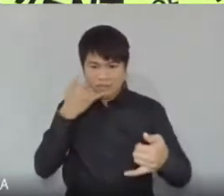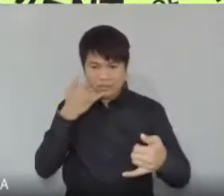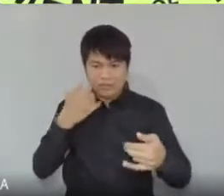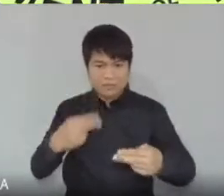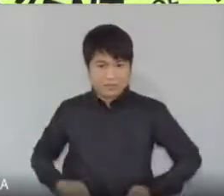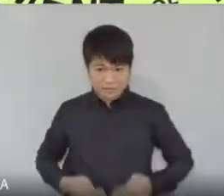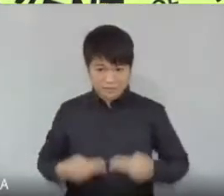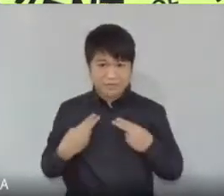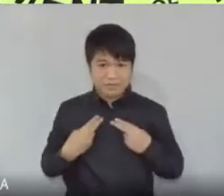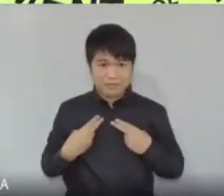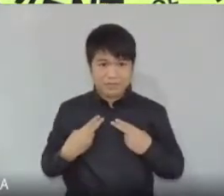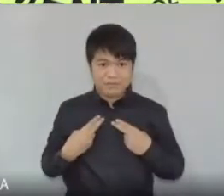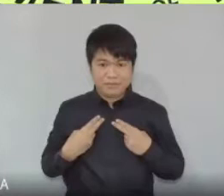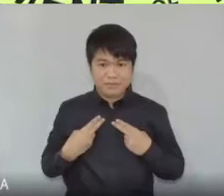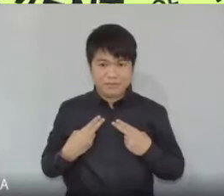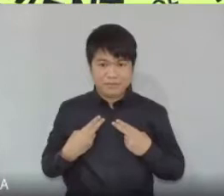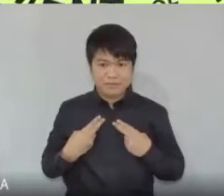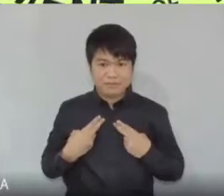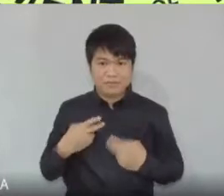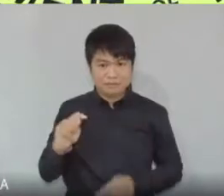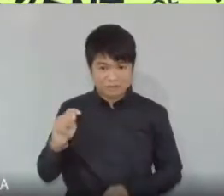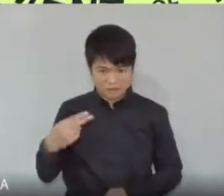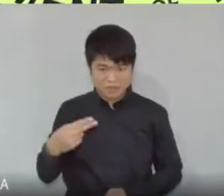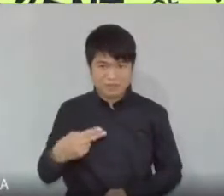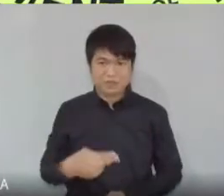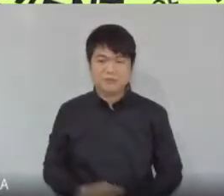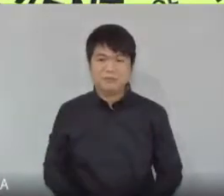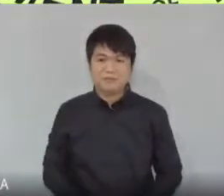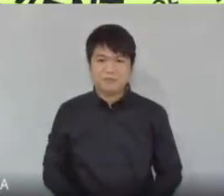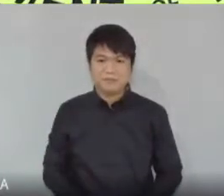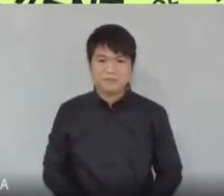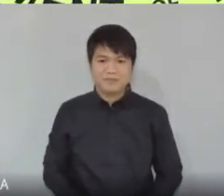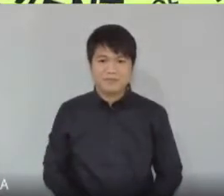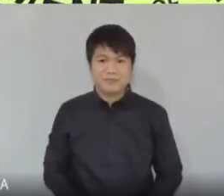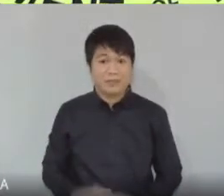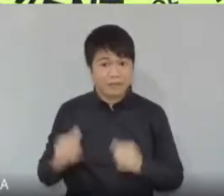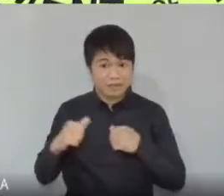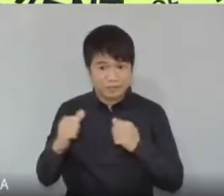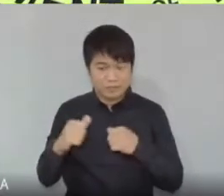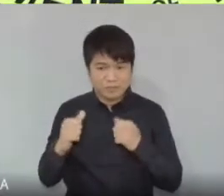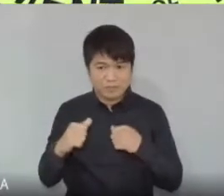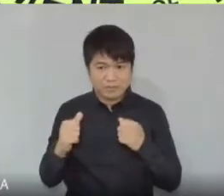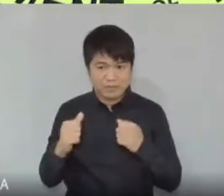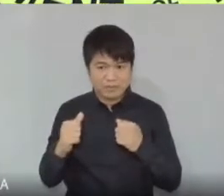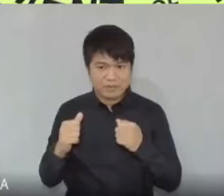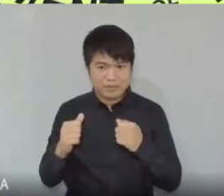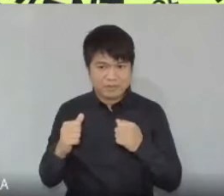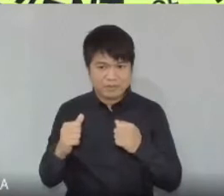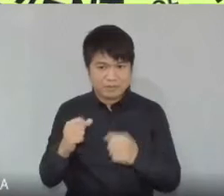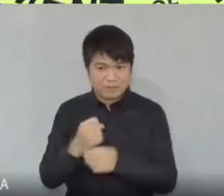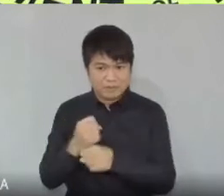provider networks in the Philippines. Yay. Thank you, Chief Charity. Again, welcome to our Telehealth